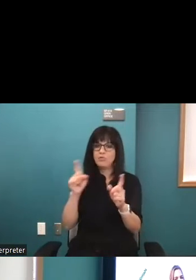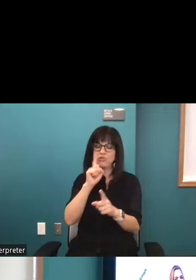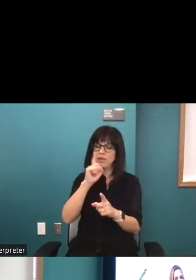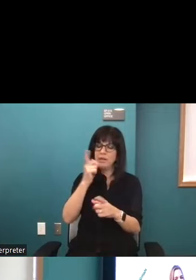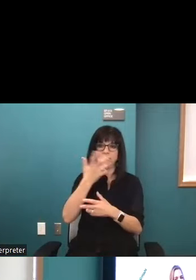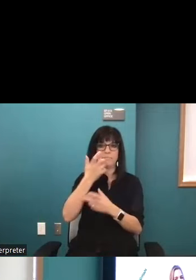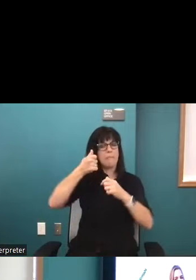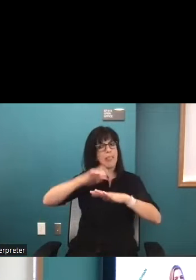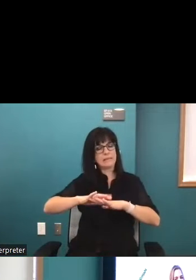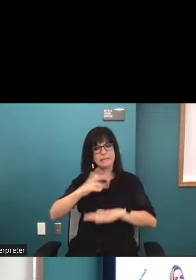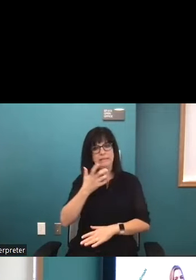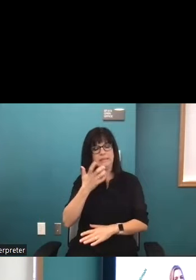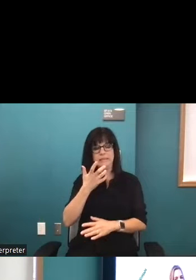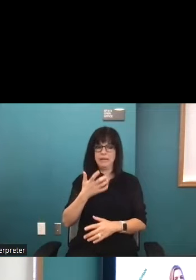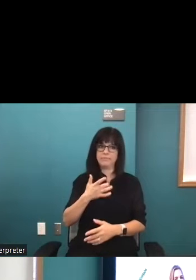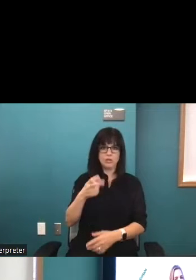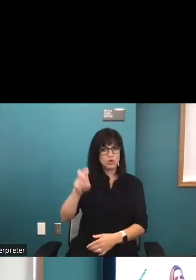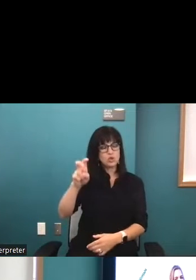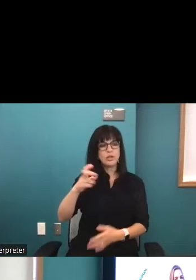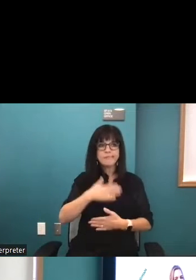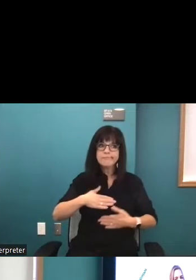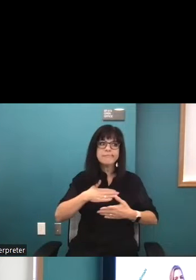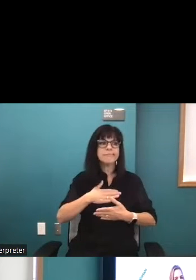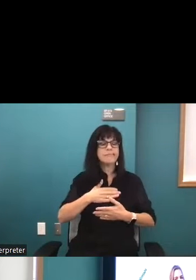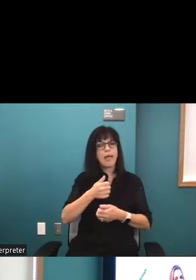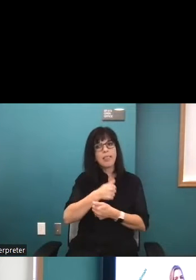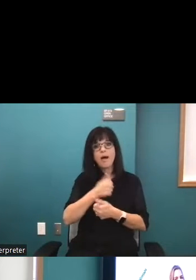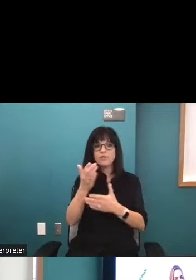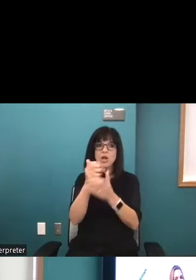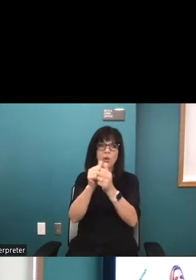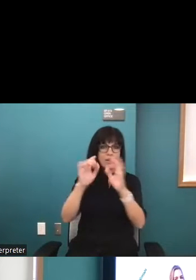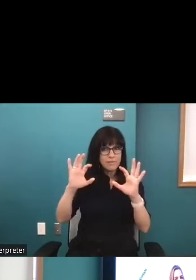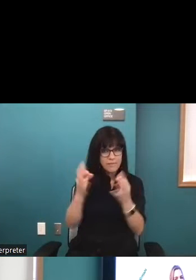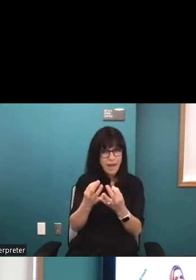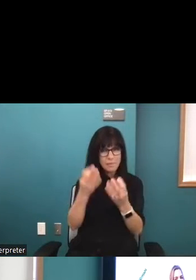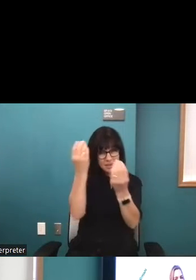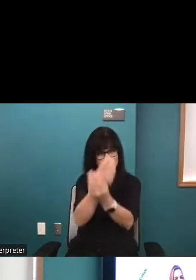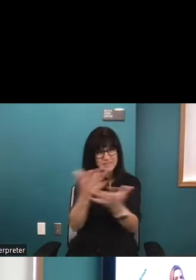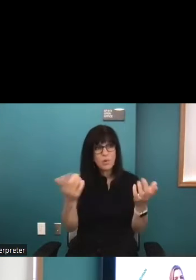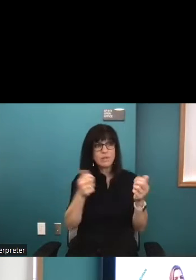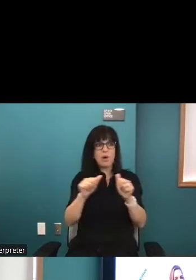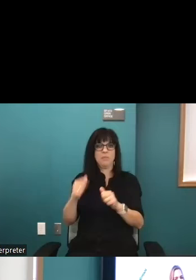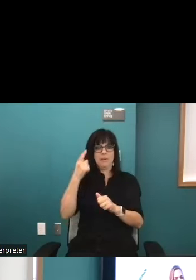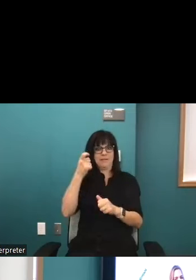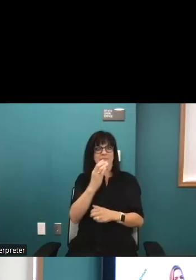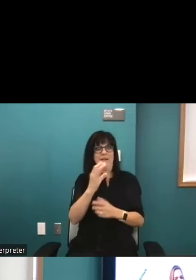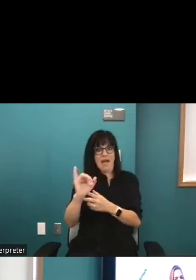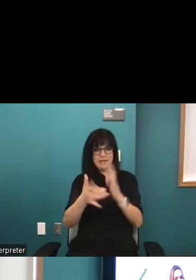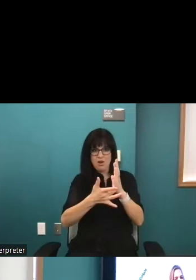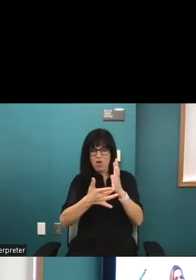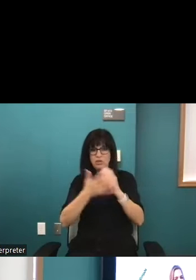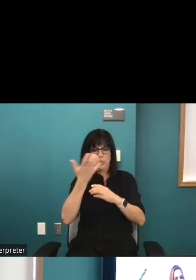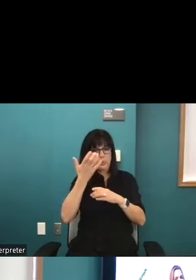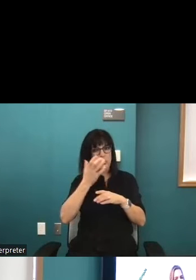blessing and a great journey. I love being able to share with families what's possible thanks to cochlear implant technology.